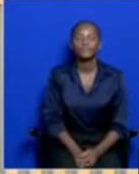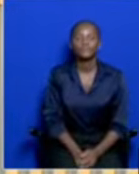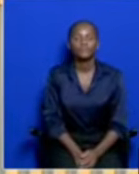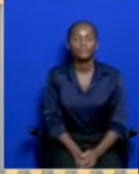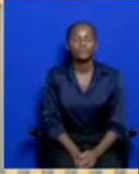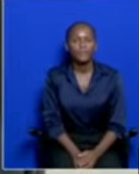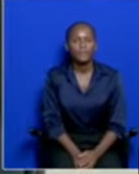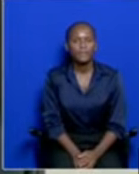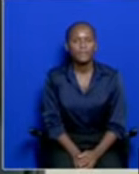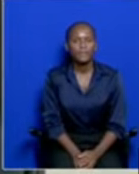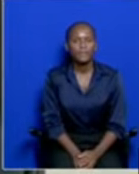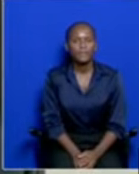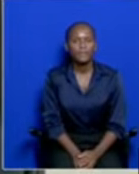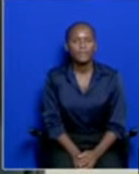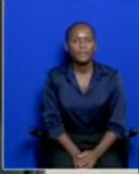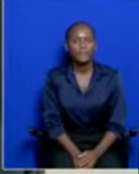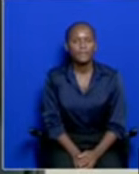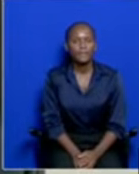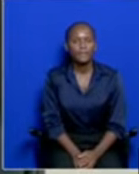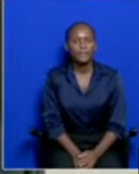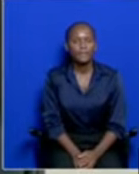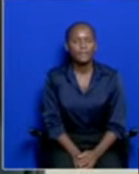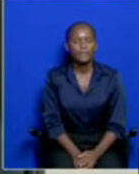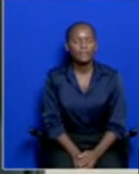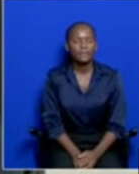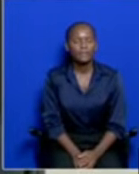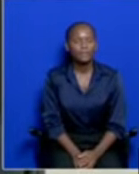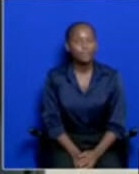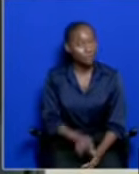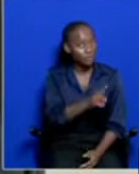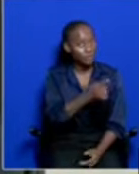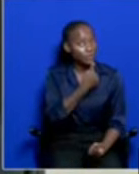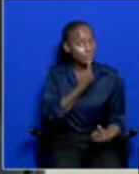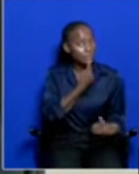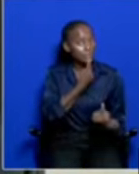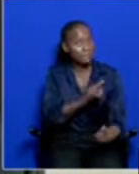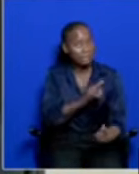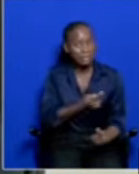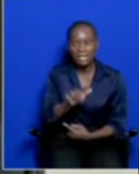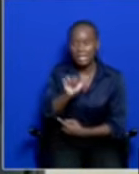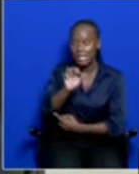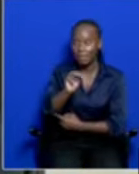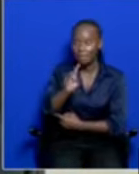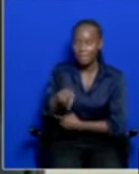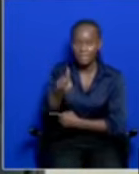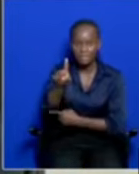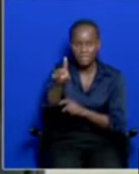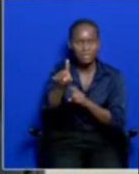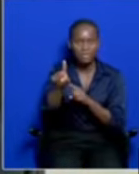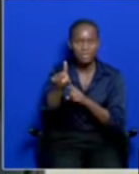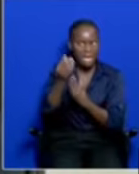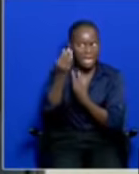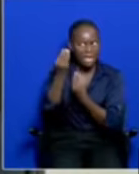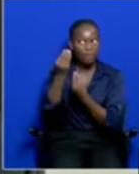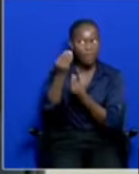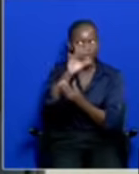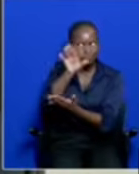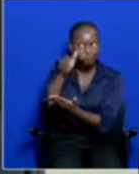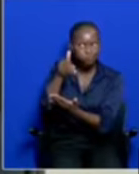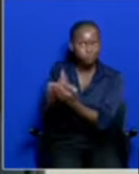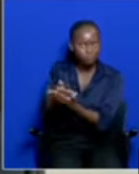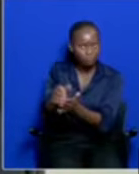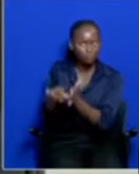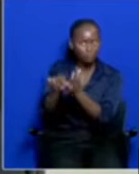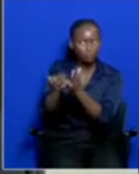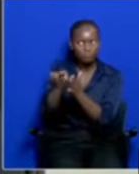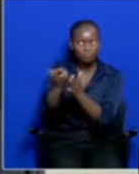EMPD had the necessary information to start investigations, internal investigations, and they would have